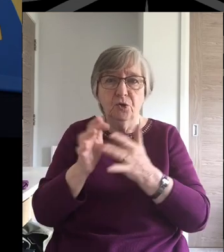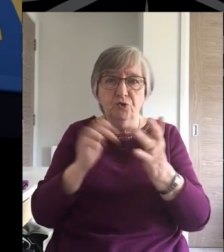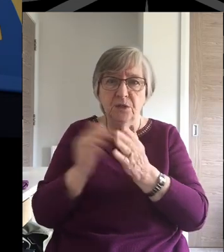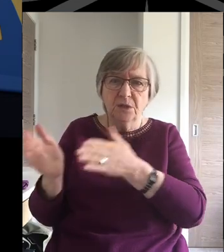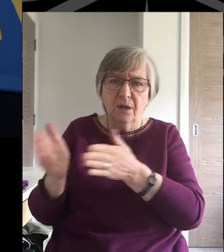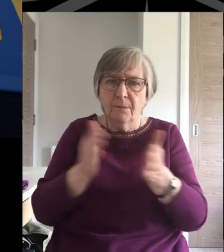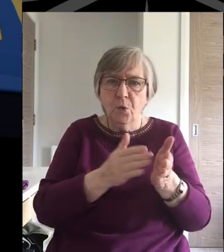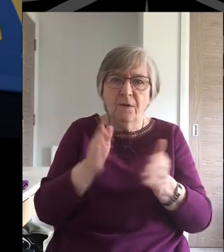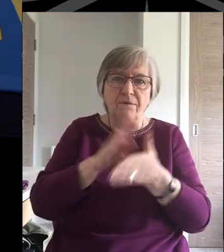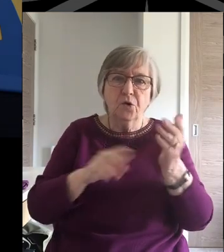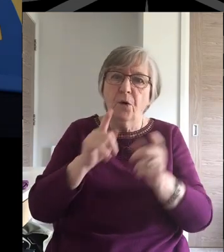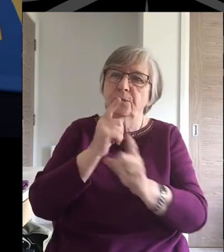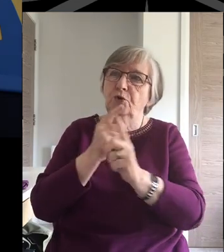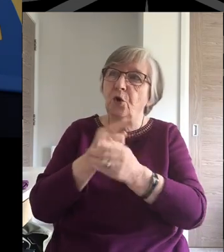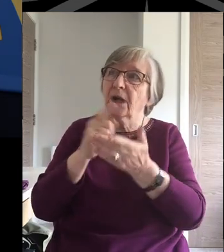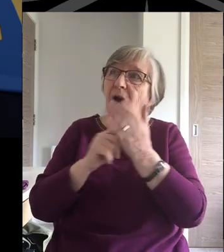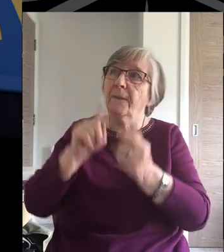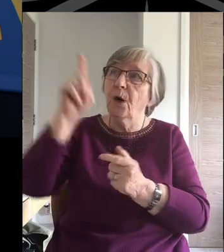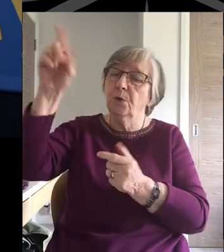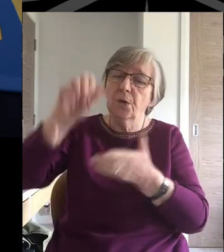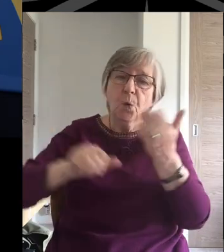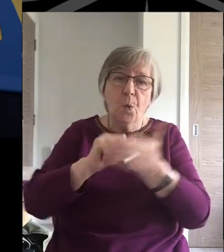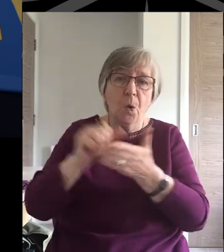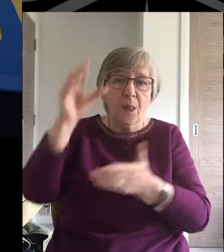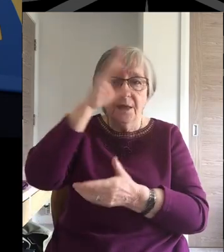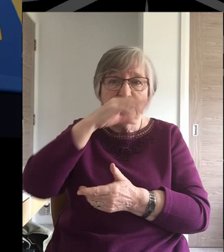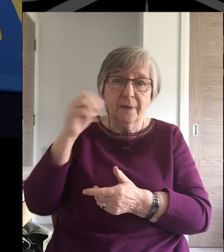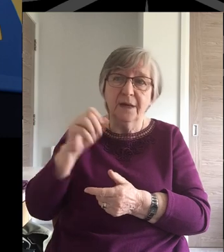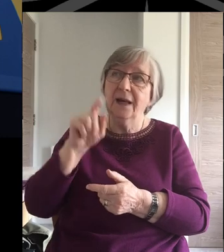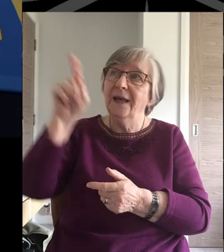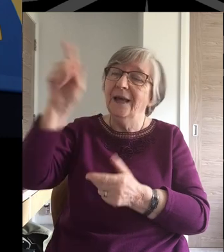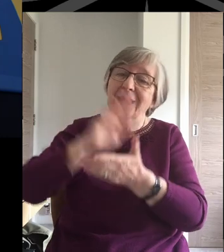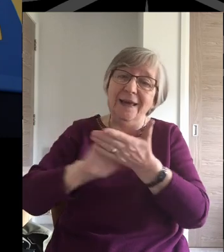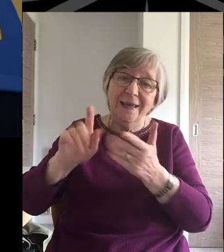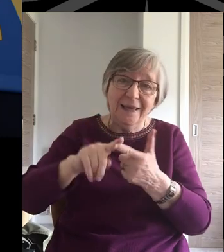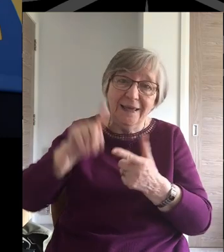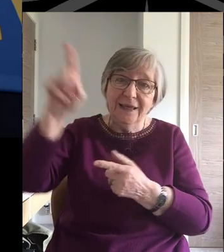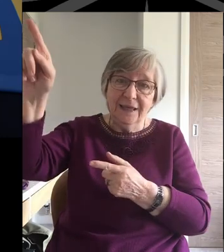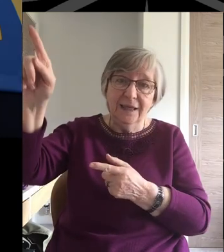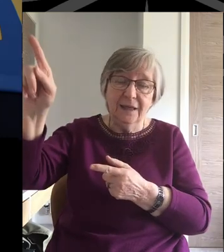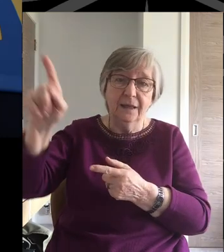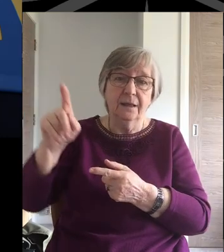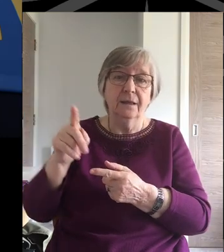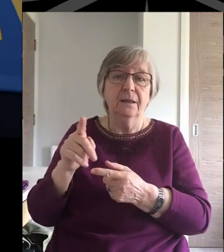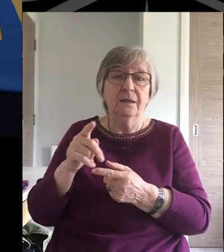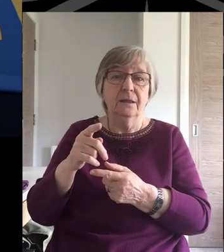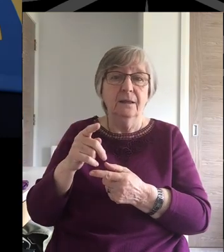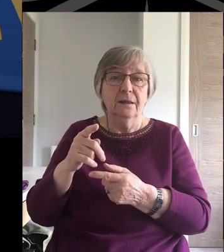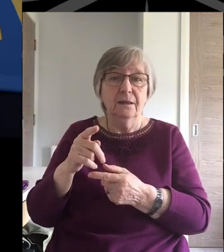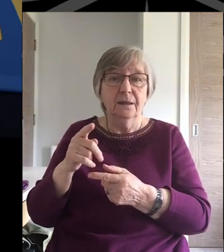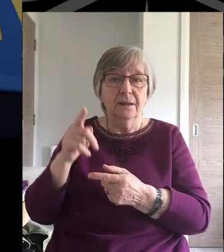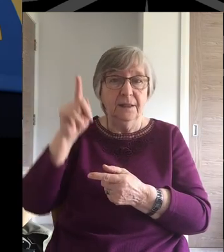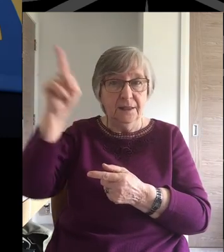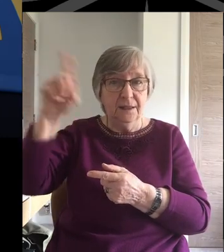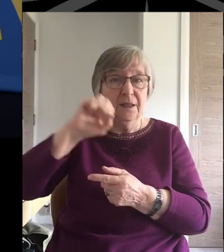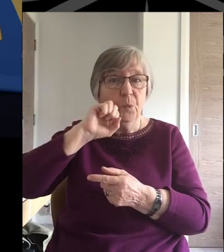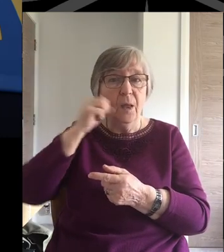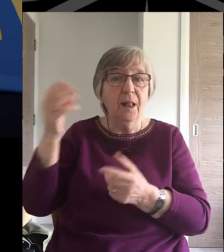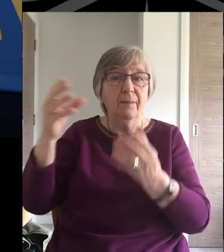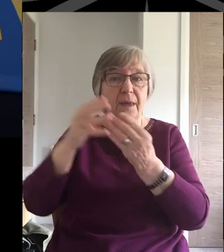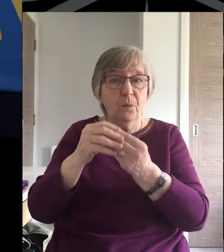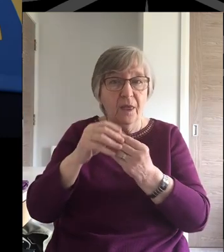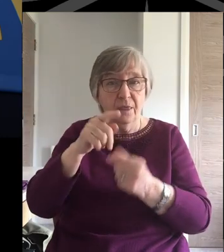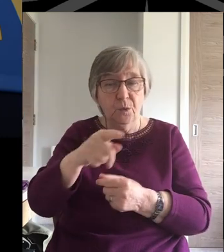moved from the third person to the first person as he talked about the Spirit. Verse 17, the Spirit will be in